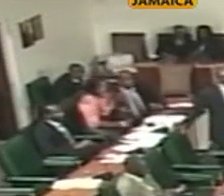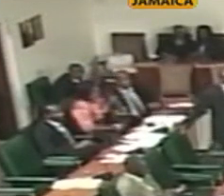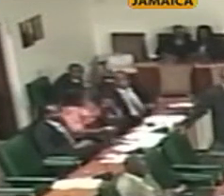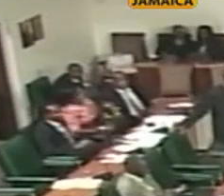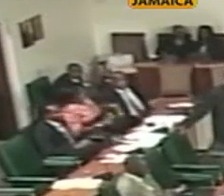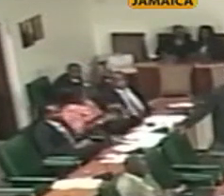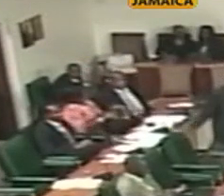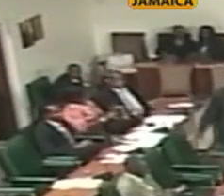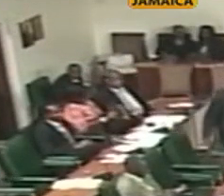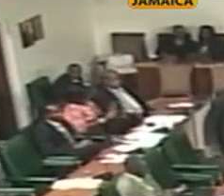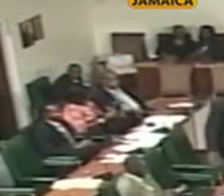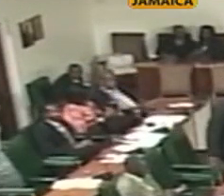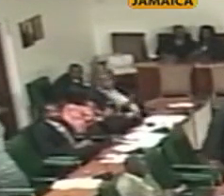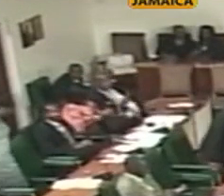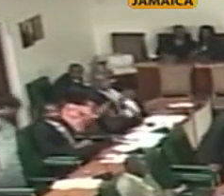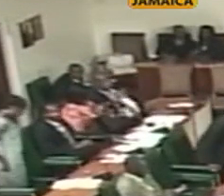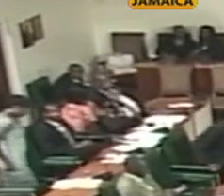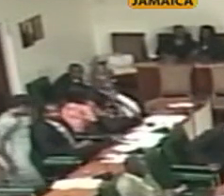Uncertain business.